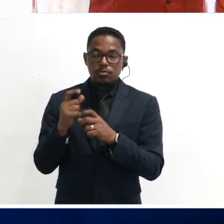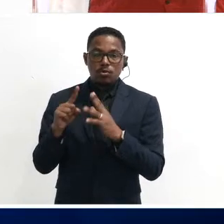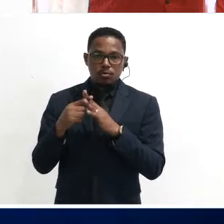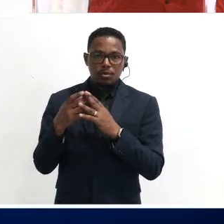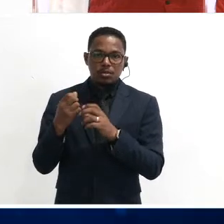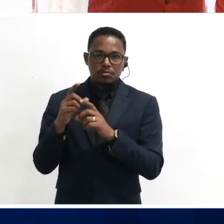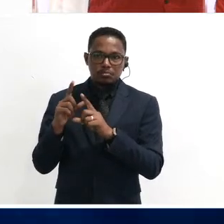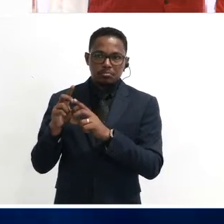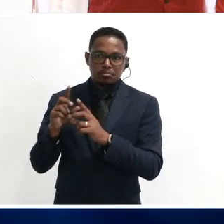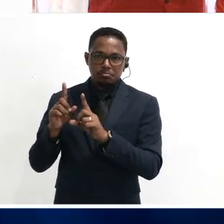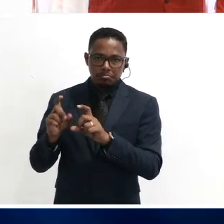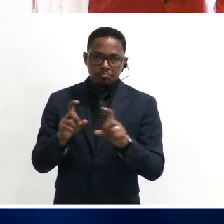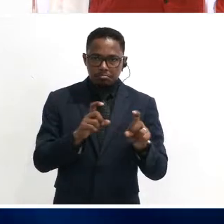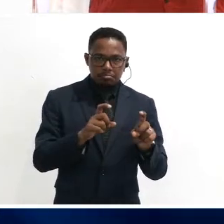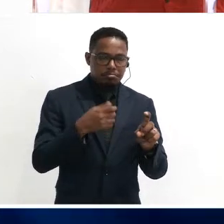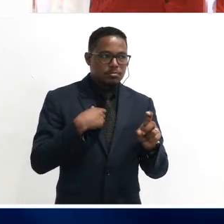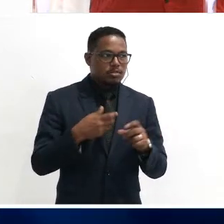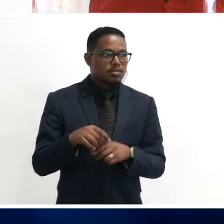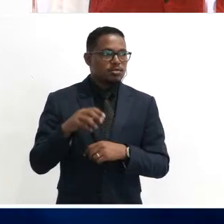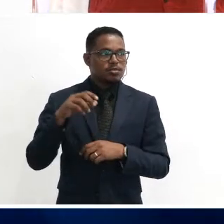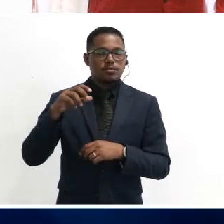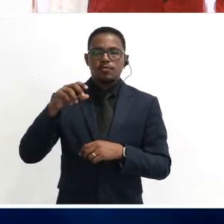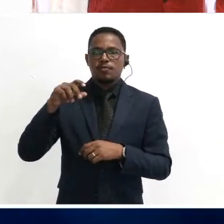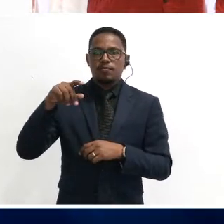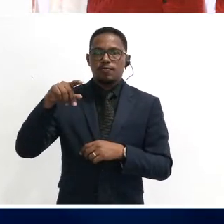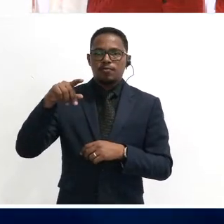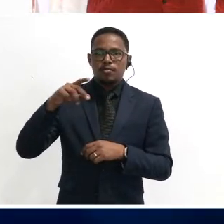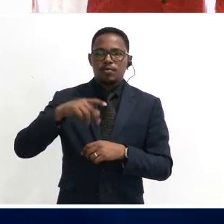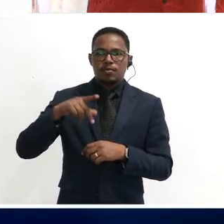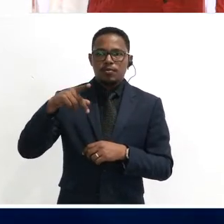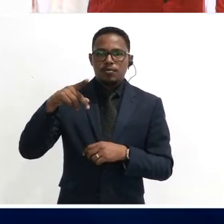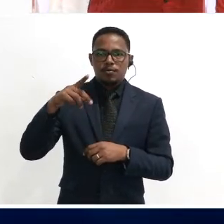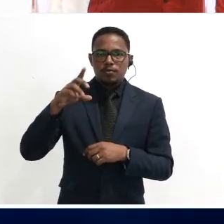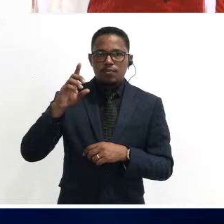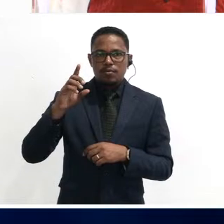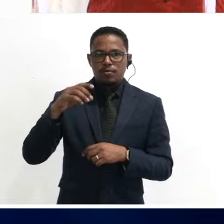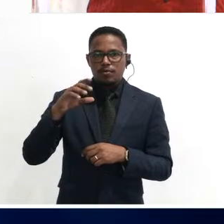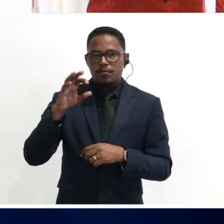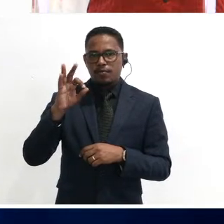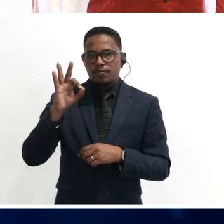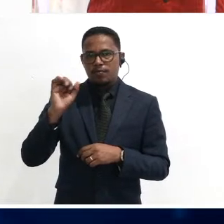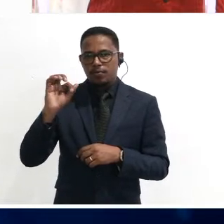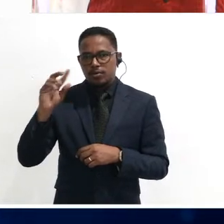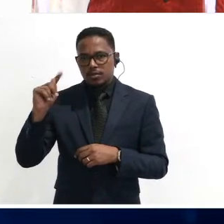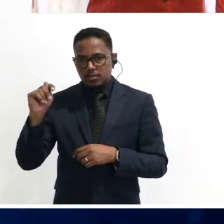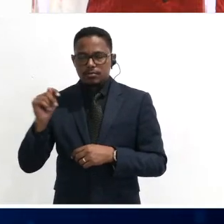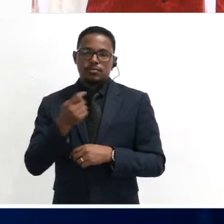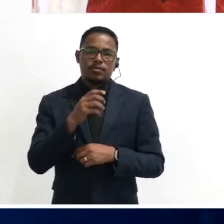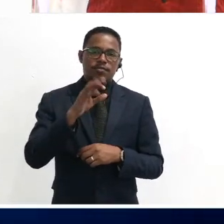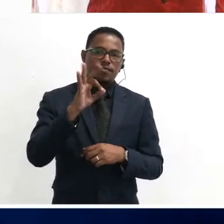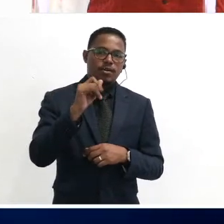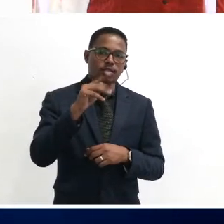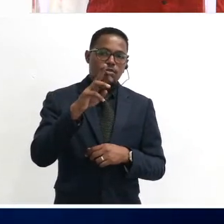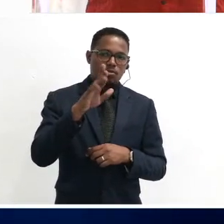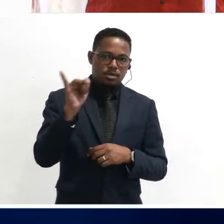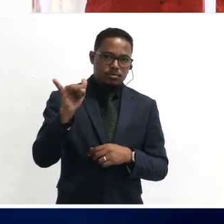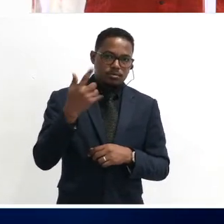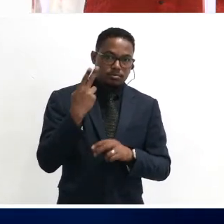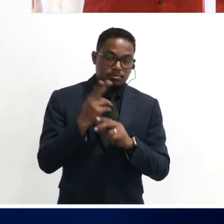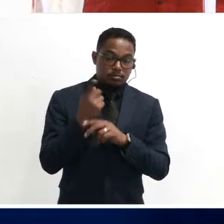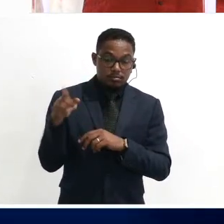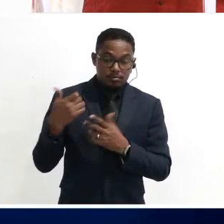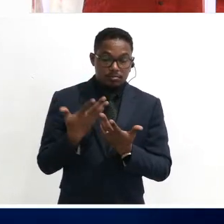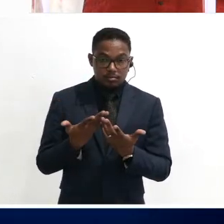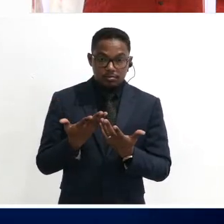Factor, where they use MEMS technology to actually shape these probes at very, very dense pitches so they can contact the